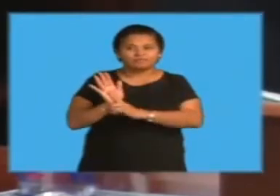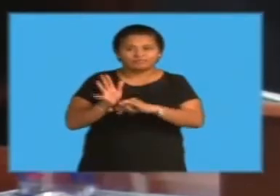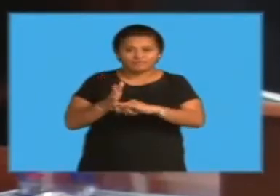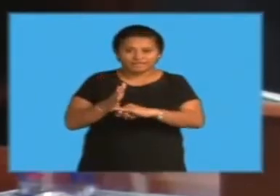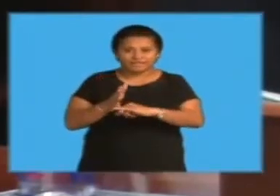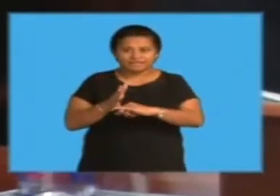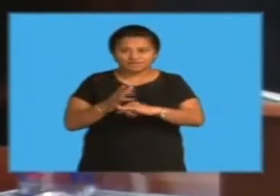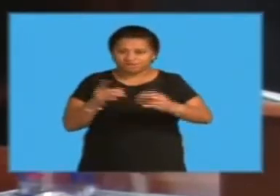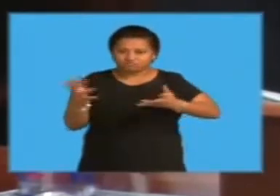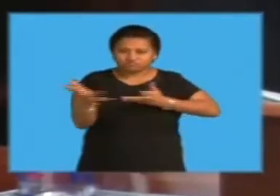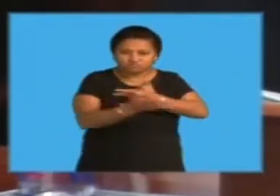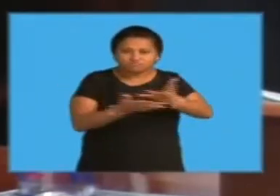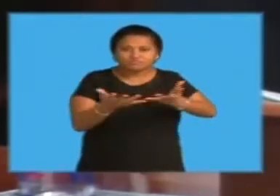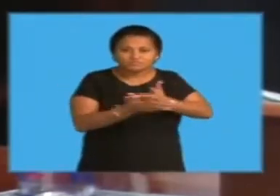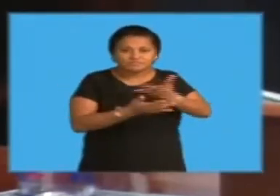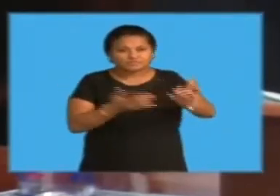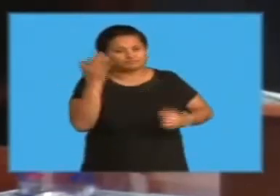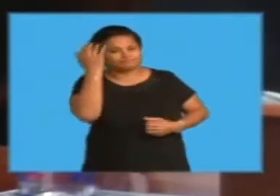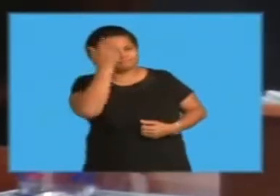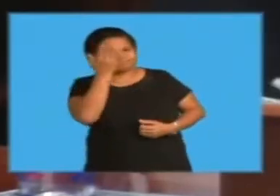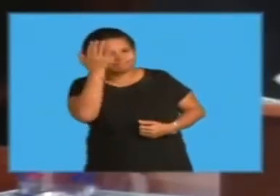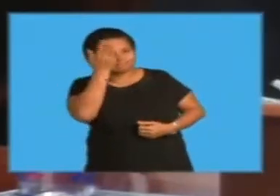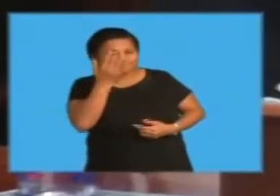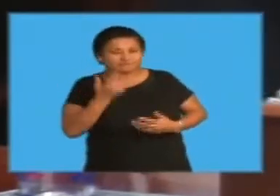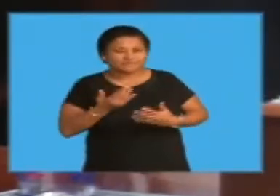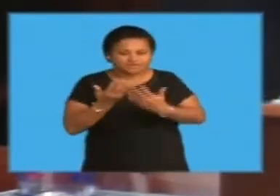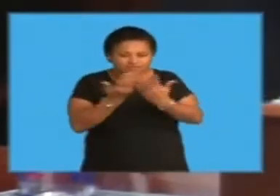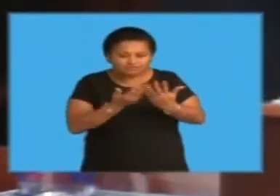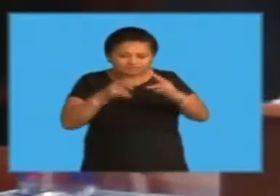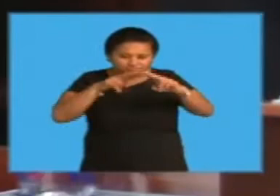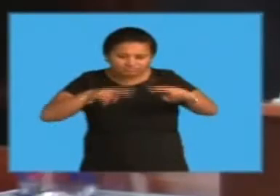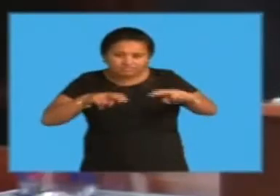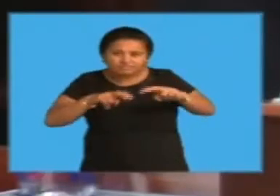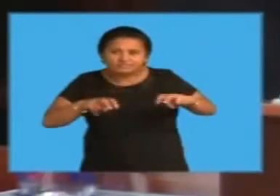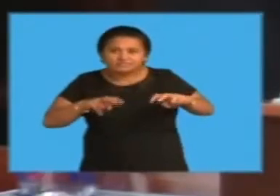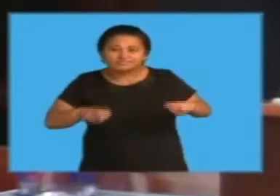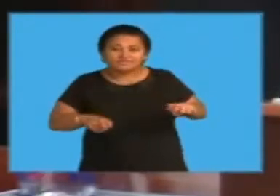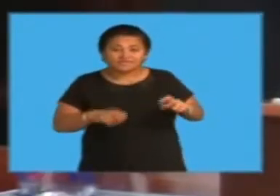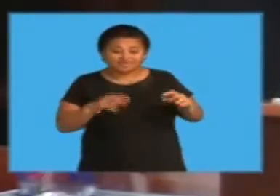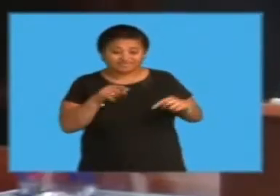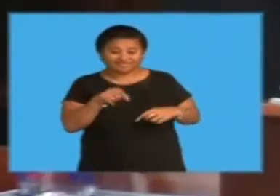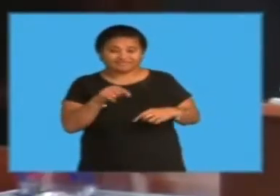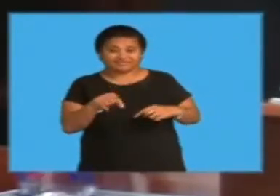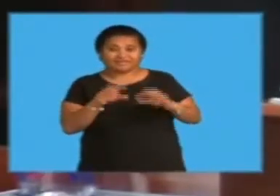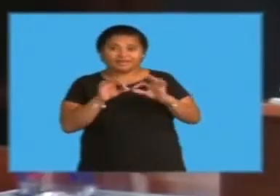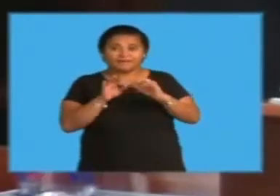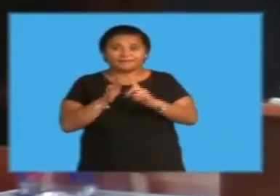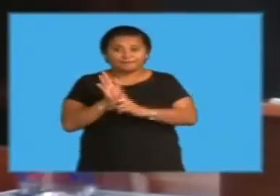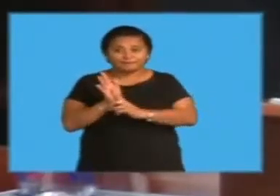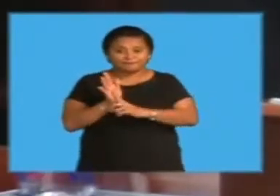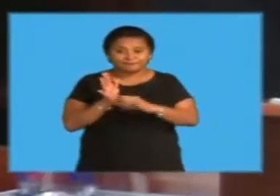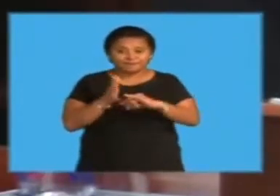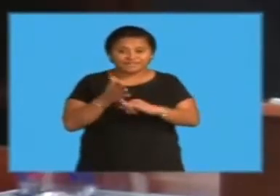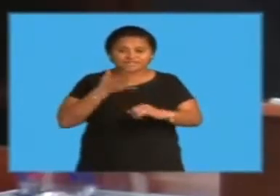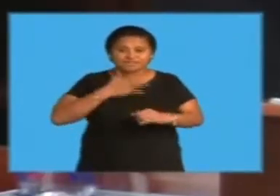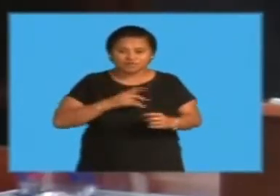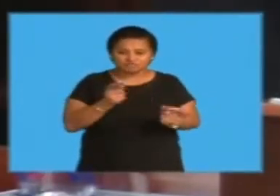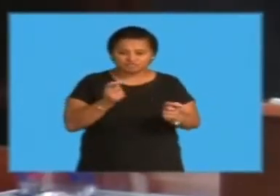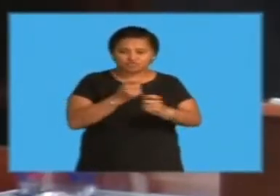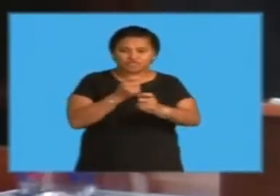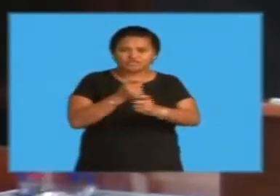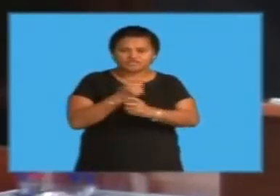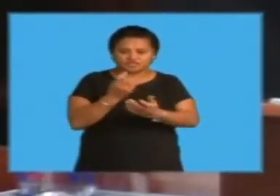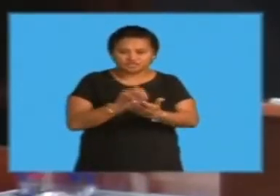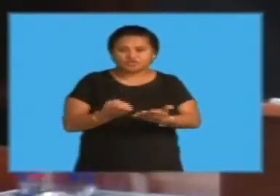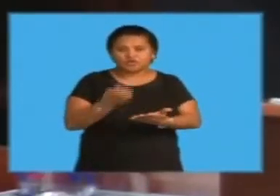consideration and careful study. Most of these bills are intended to continue to modernize the economy, create